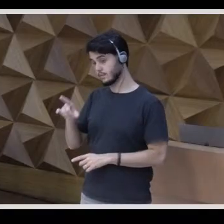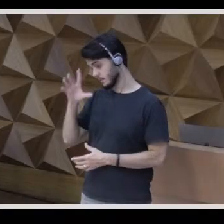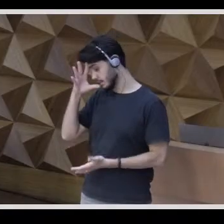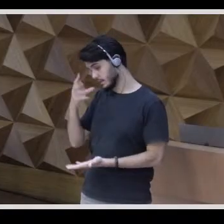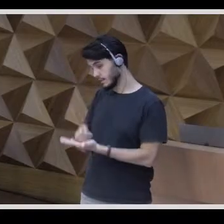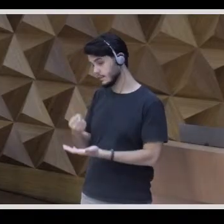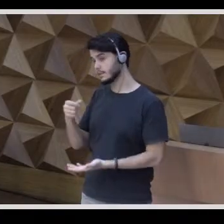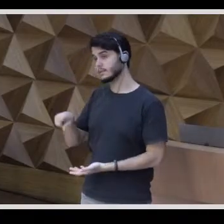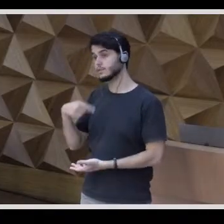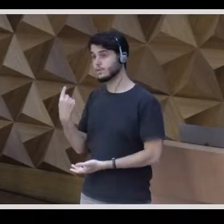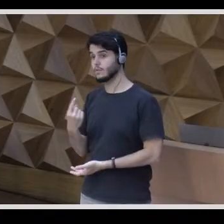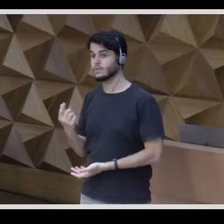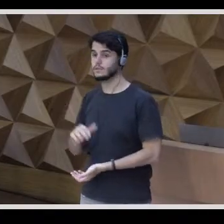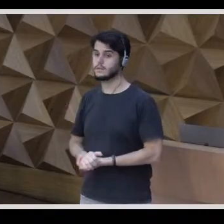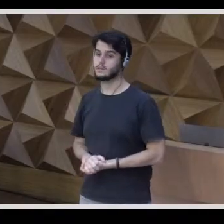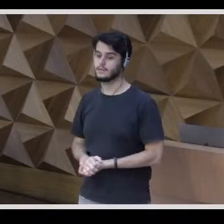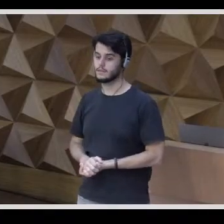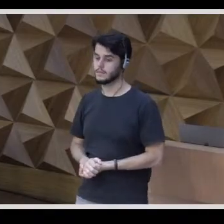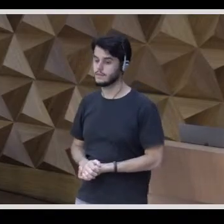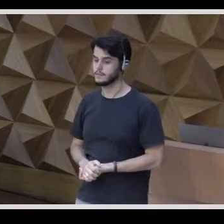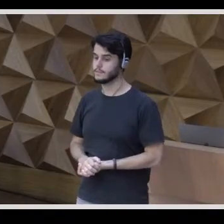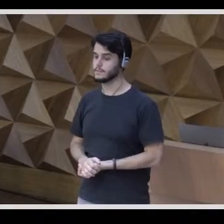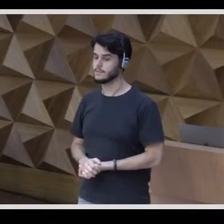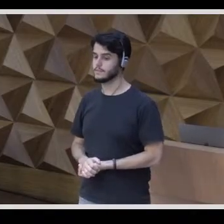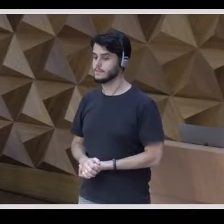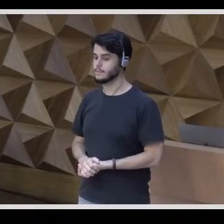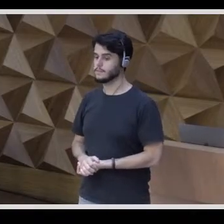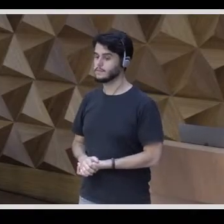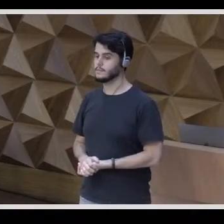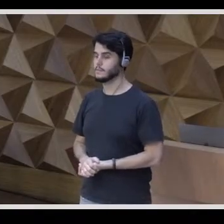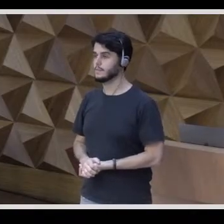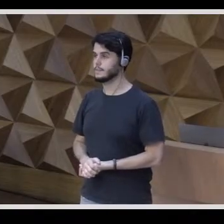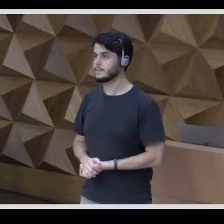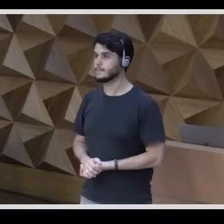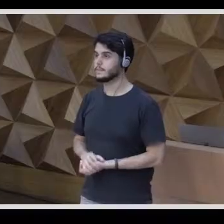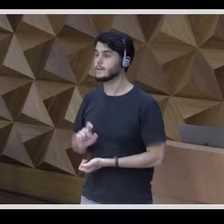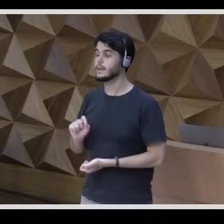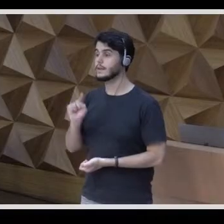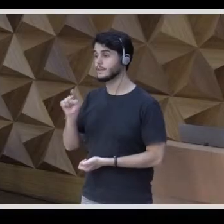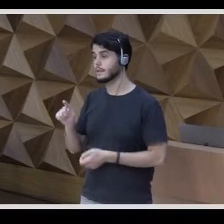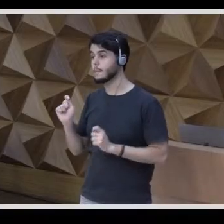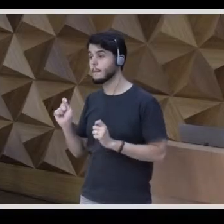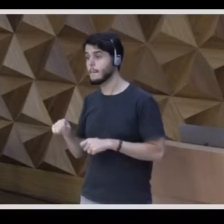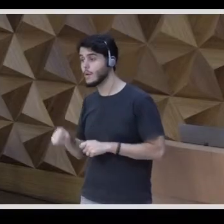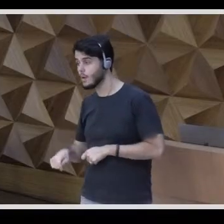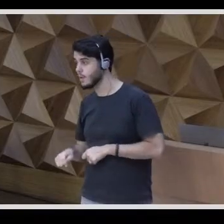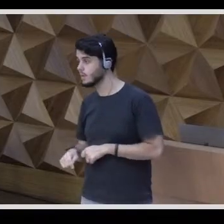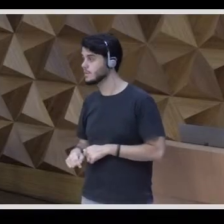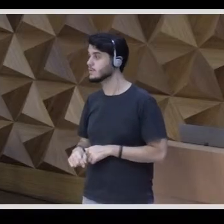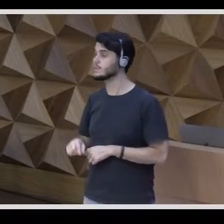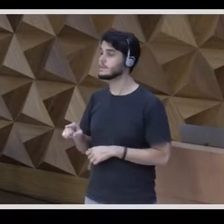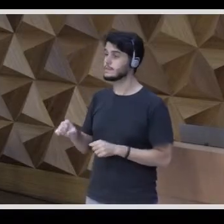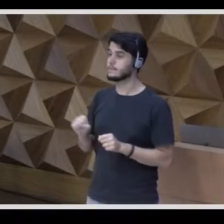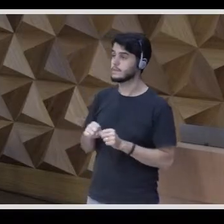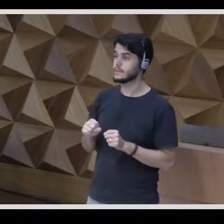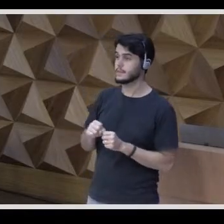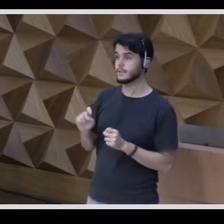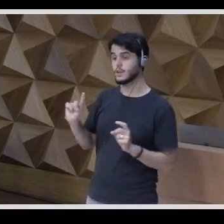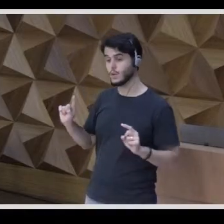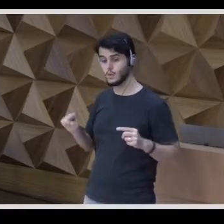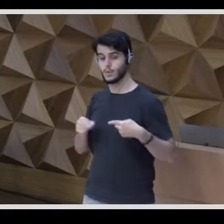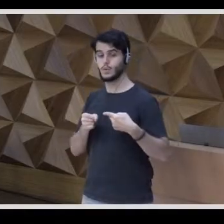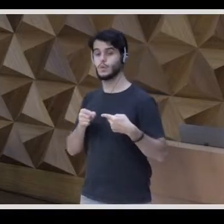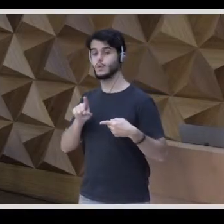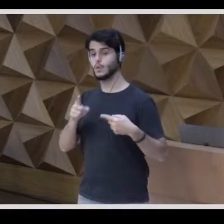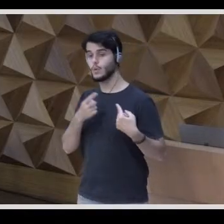that people can even object the decision once it's AI, once it's built in? Yeah, thanks, Albrecht.